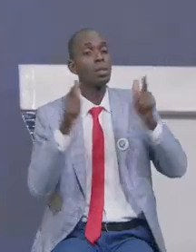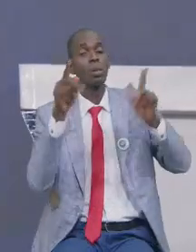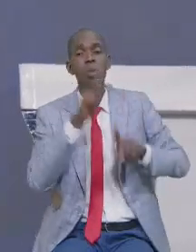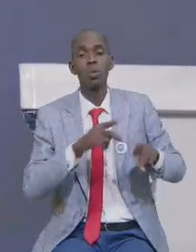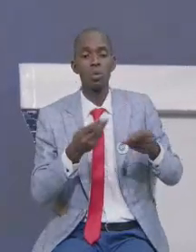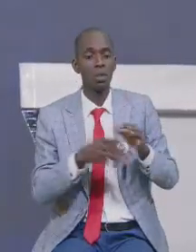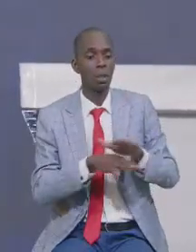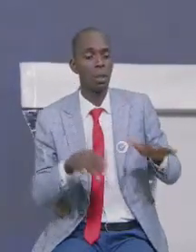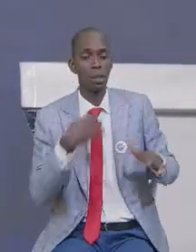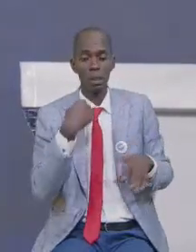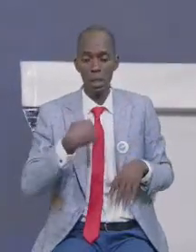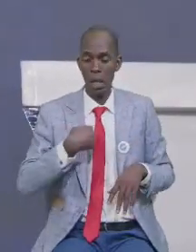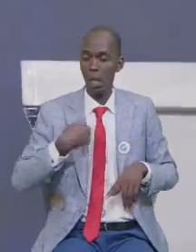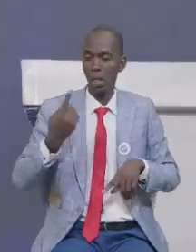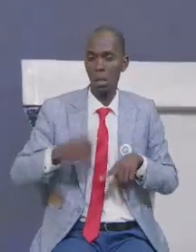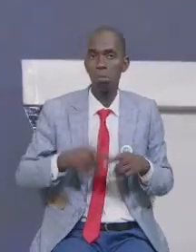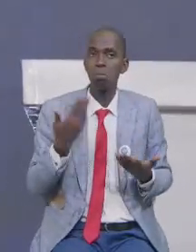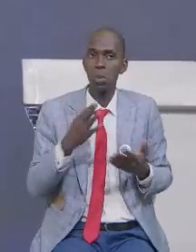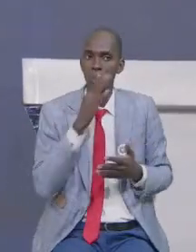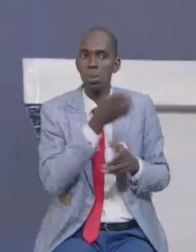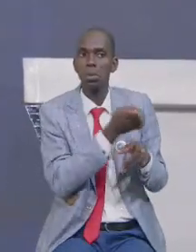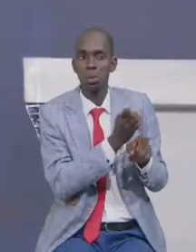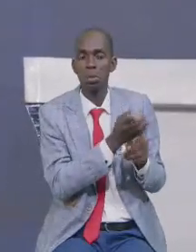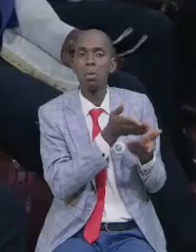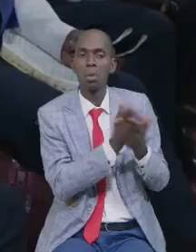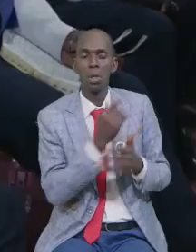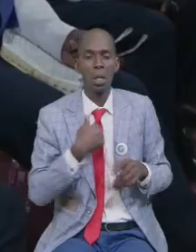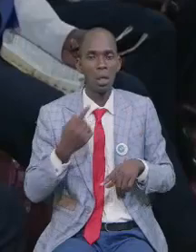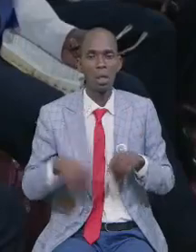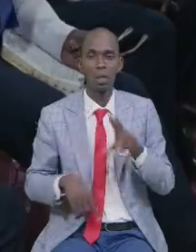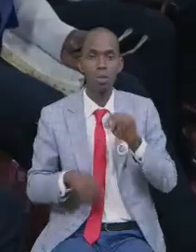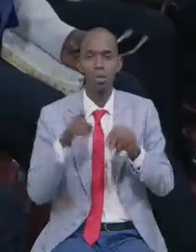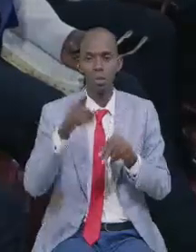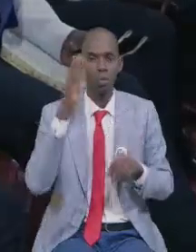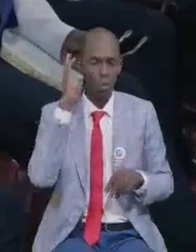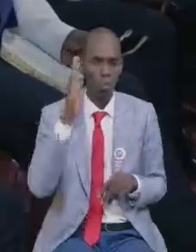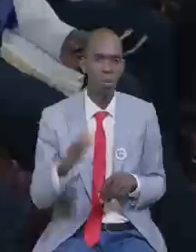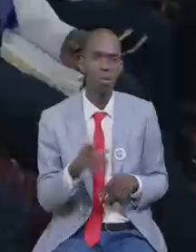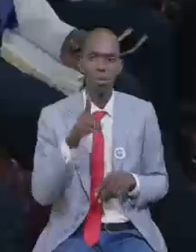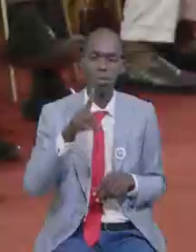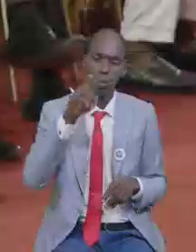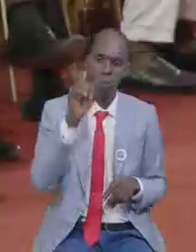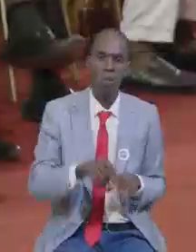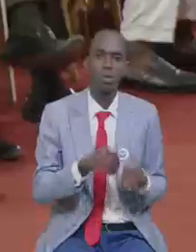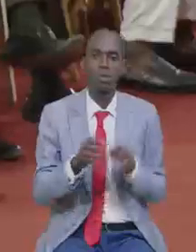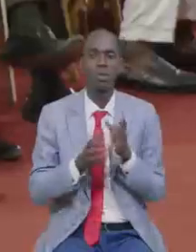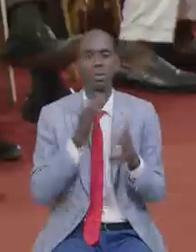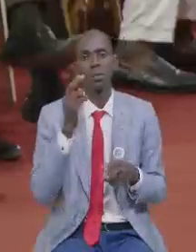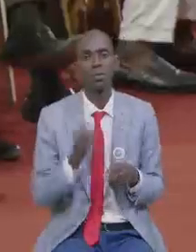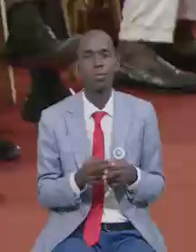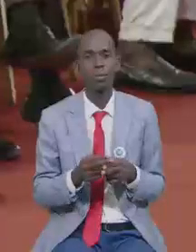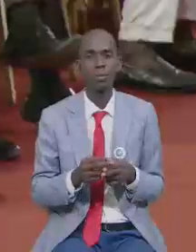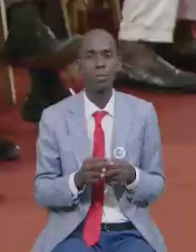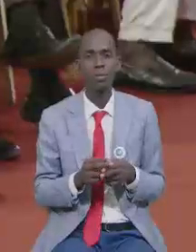cannot. Maybe I cannot. You will. You must. Who will deliver